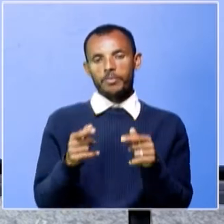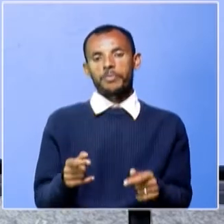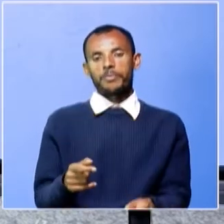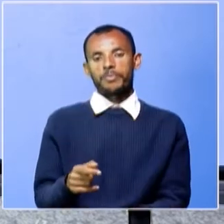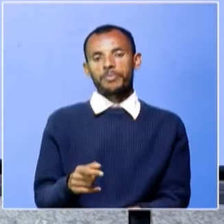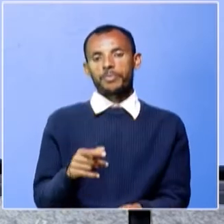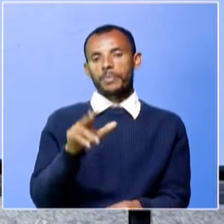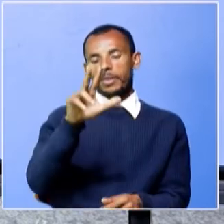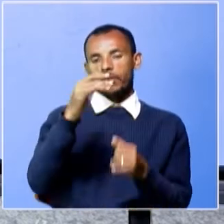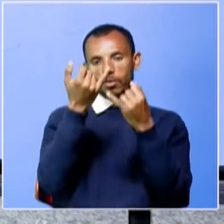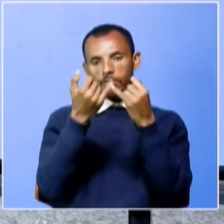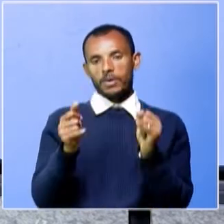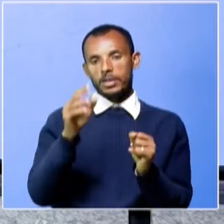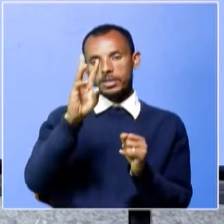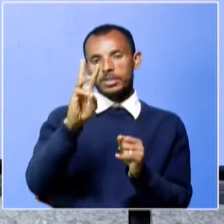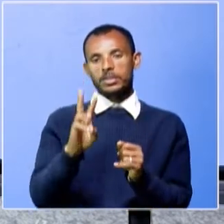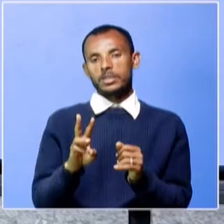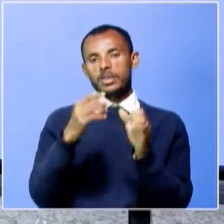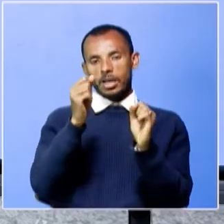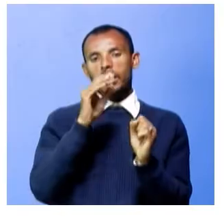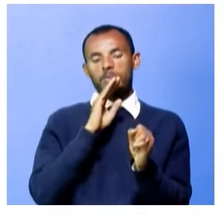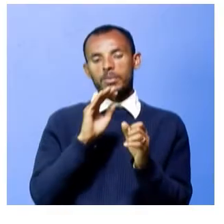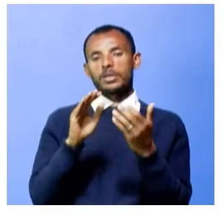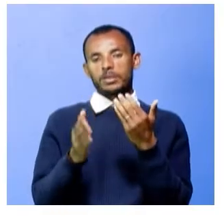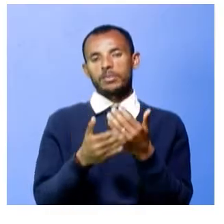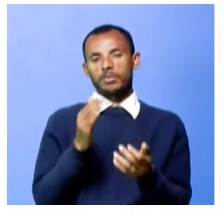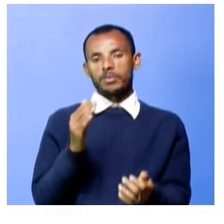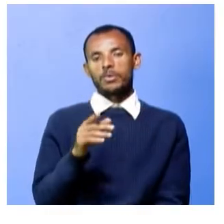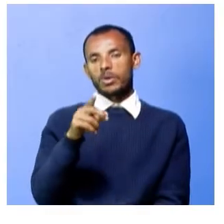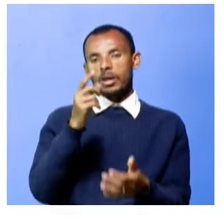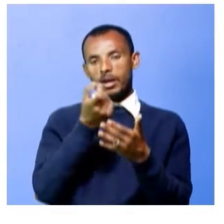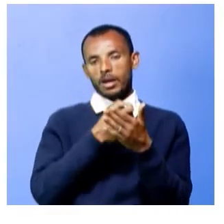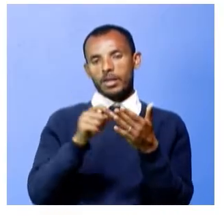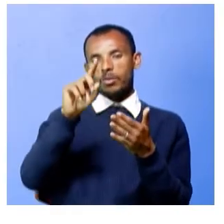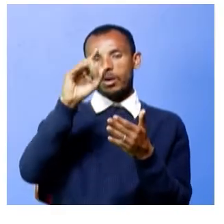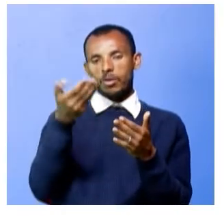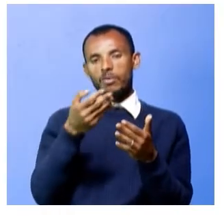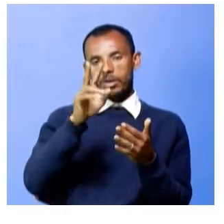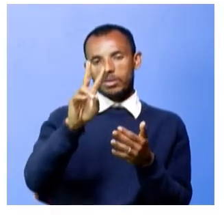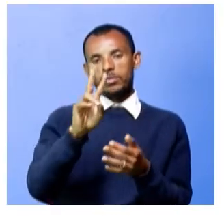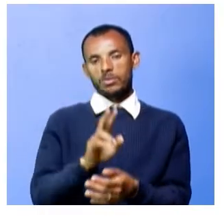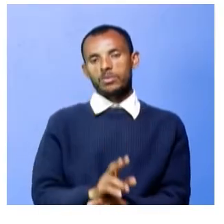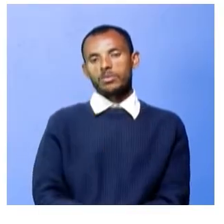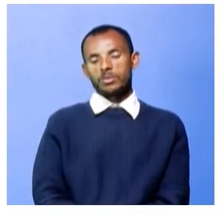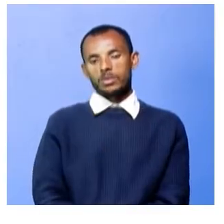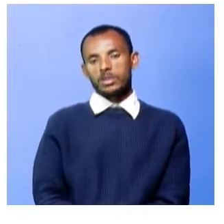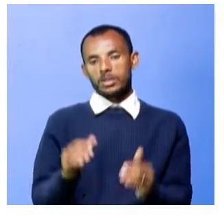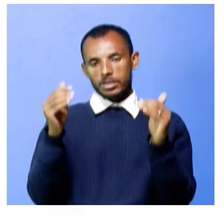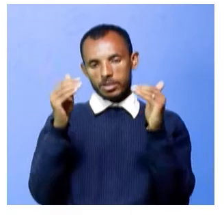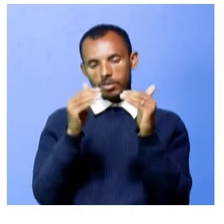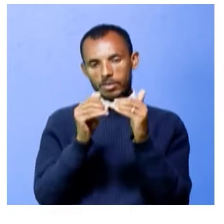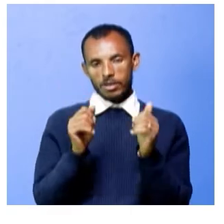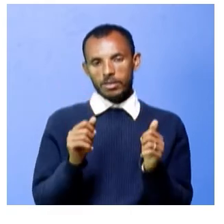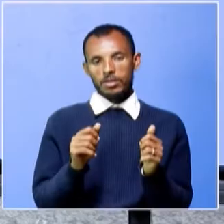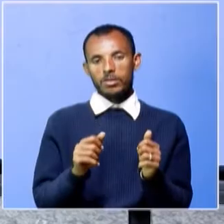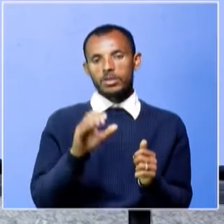space. So 3 over 6 can be simplified. You can write it 1 over 2. Okay, its equivalent form is 1